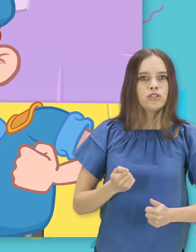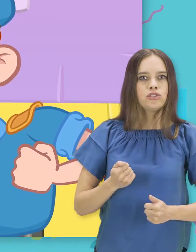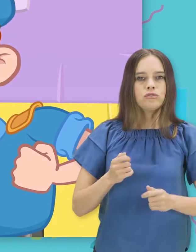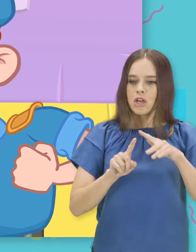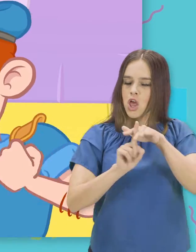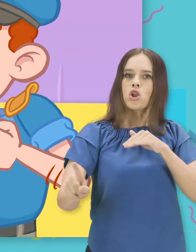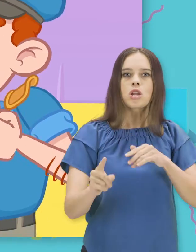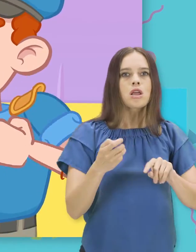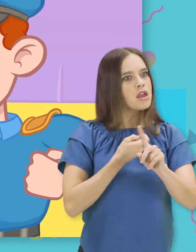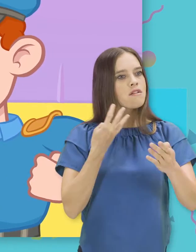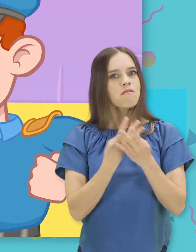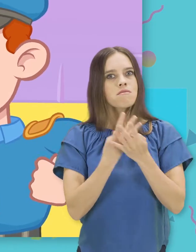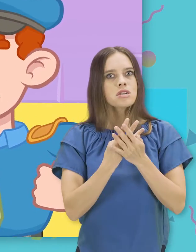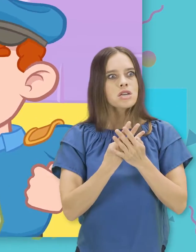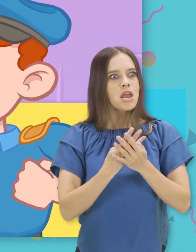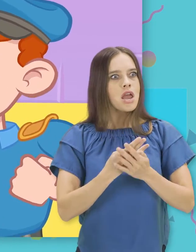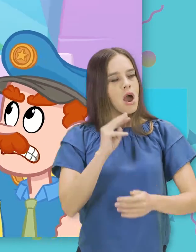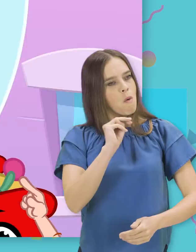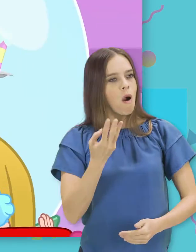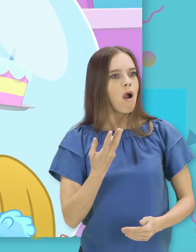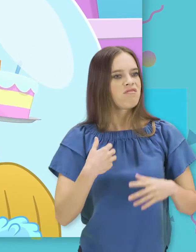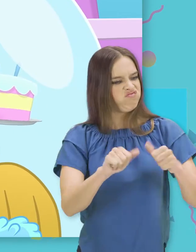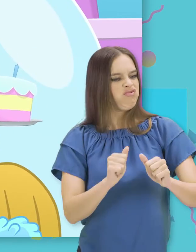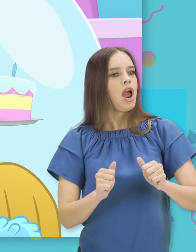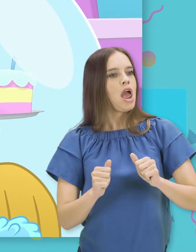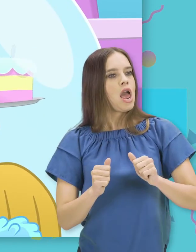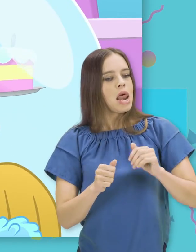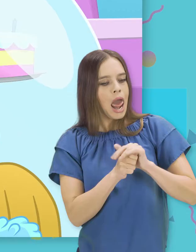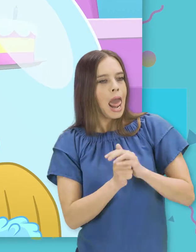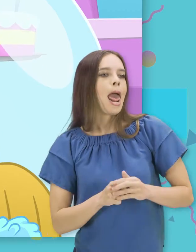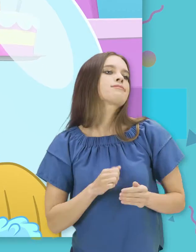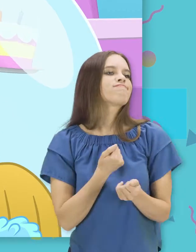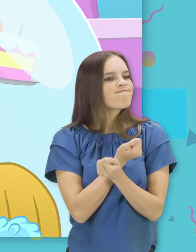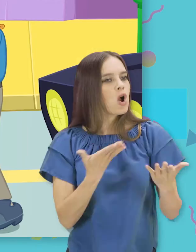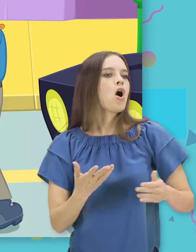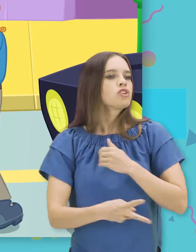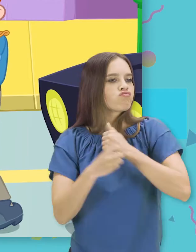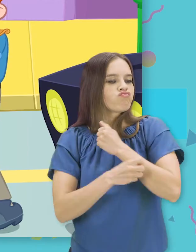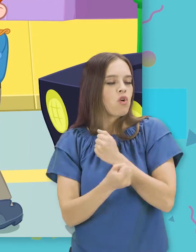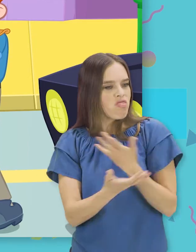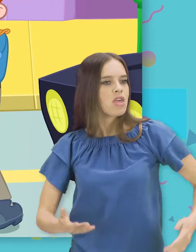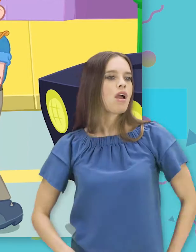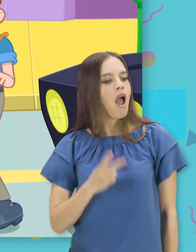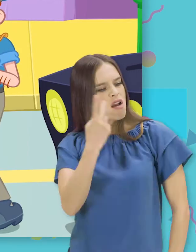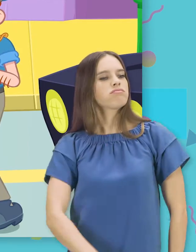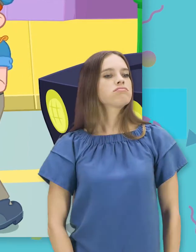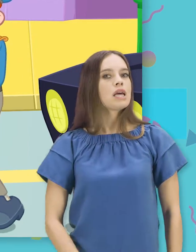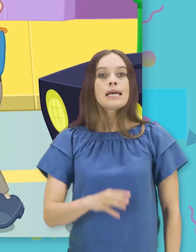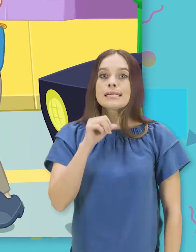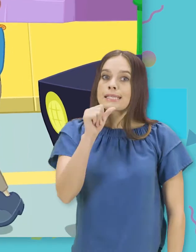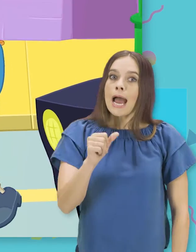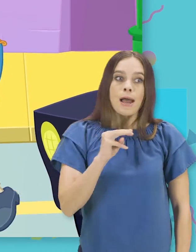How did you get out of jail, Morphle? Trying to hide all your stolen loot, I see. That's not